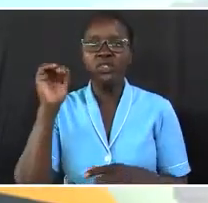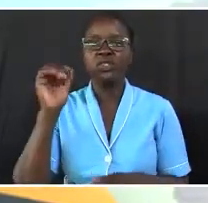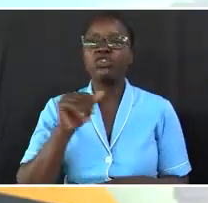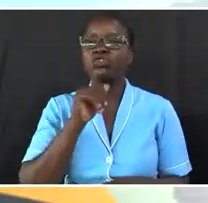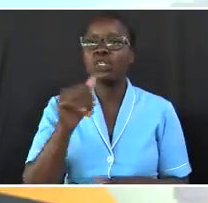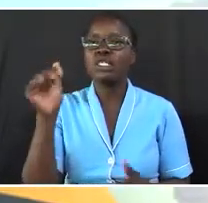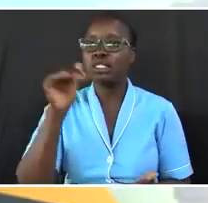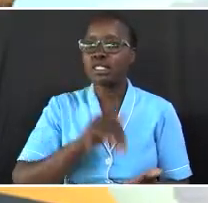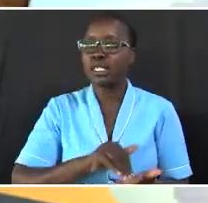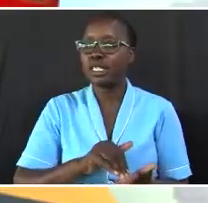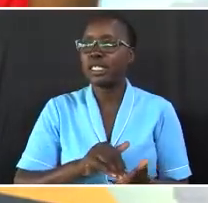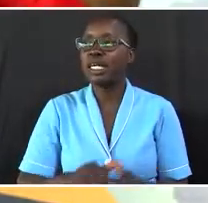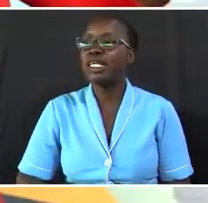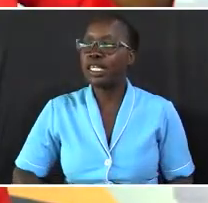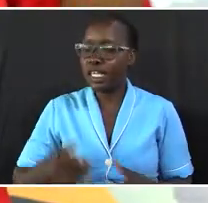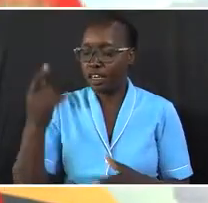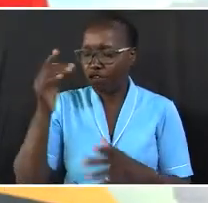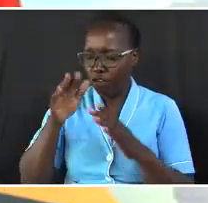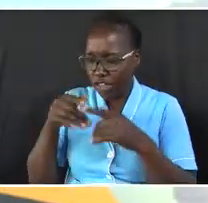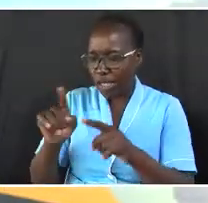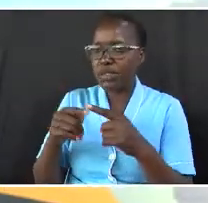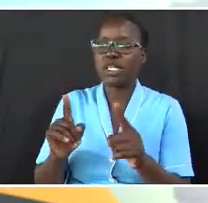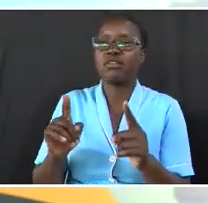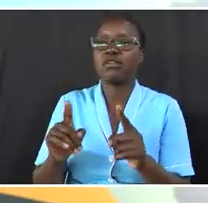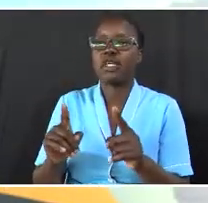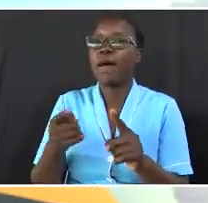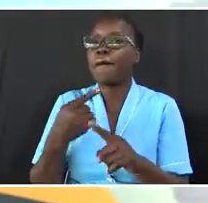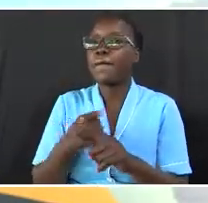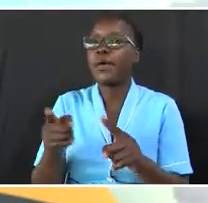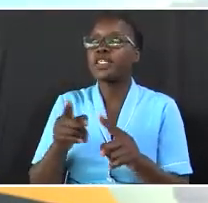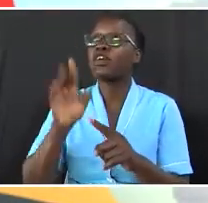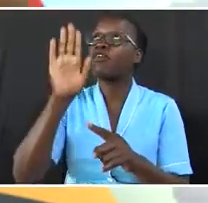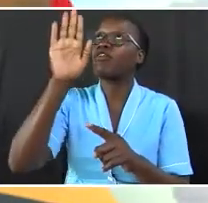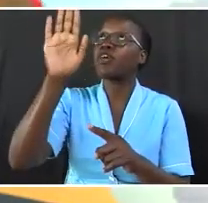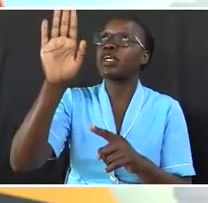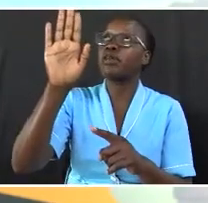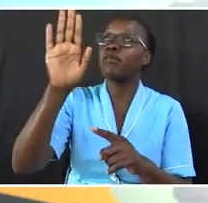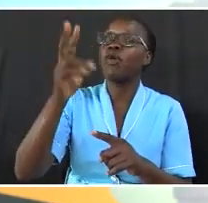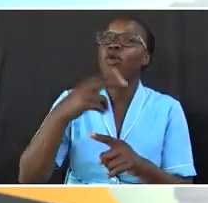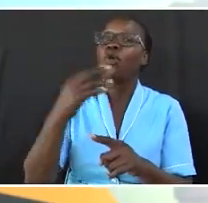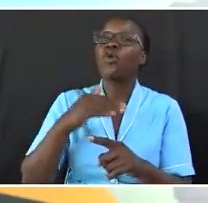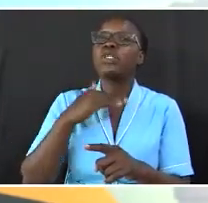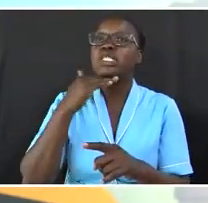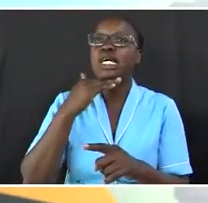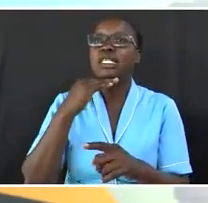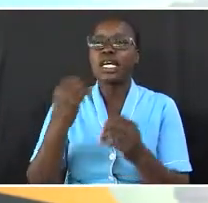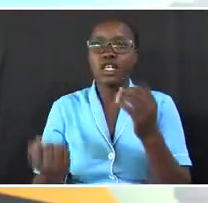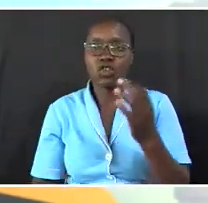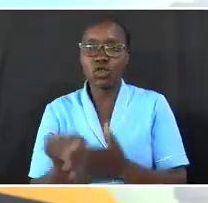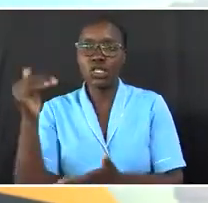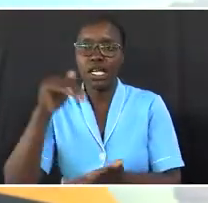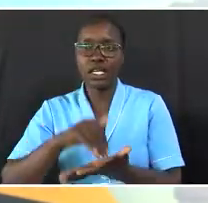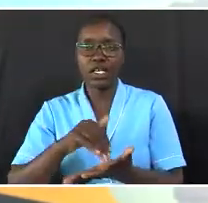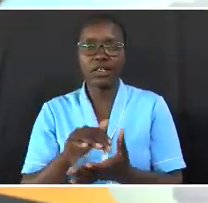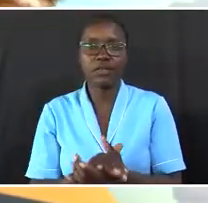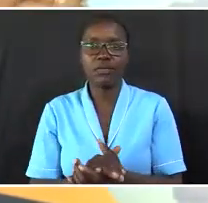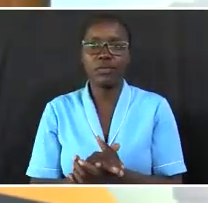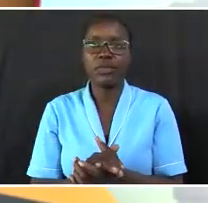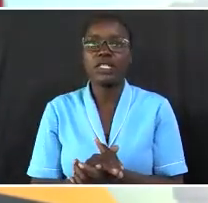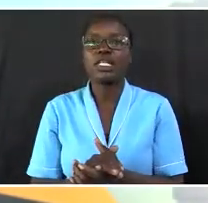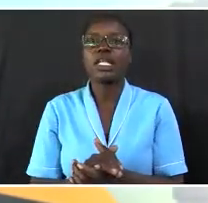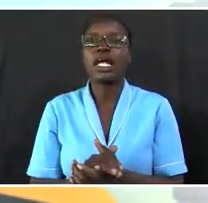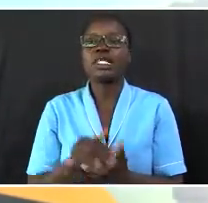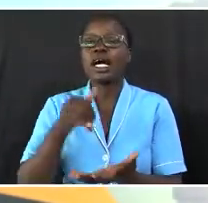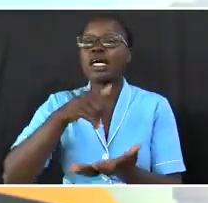no longer live for themselves, but for him who died and rose again." And the point I